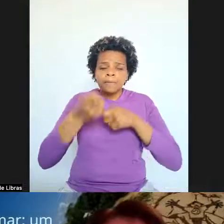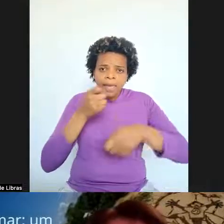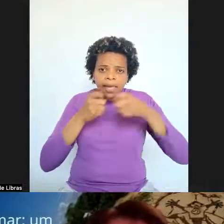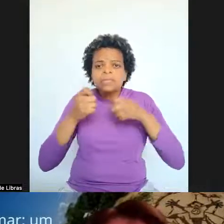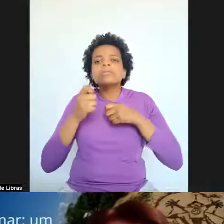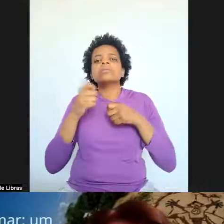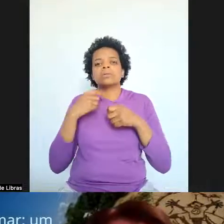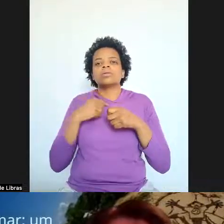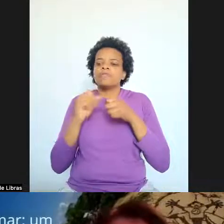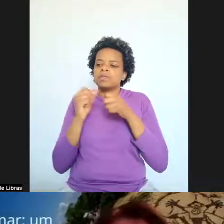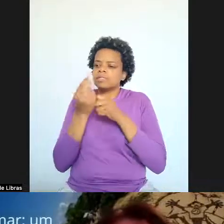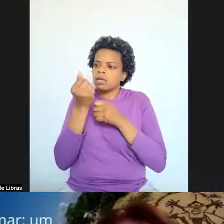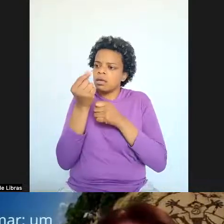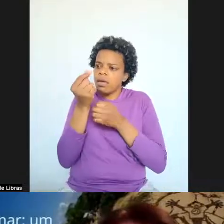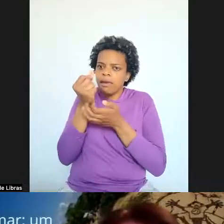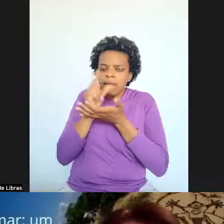next 10